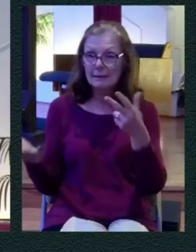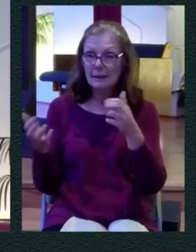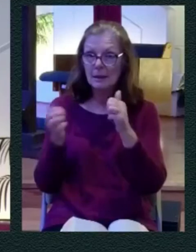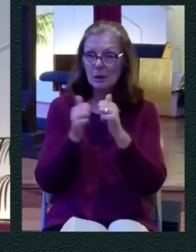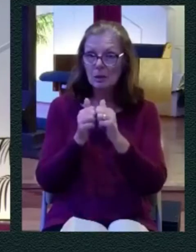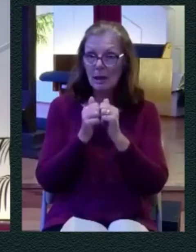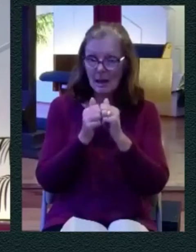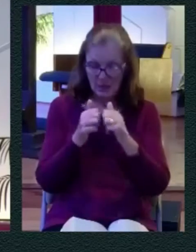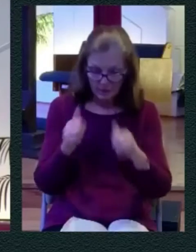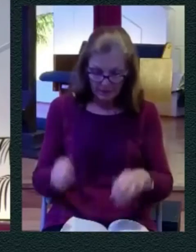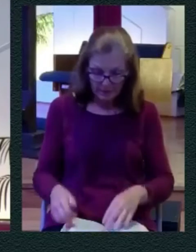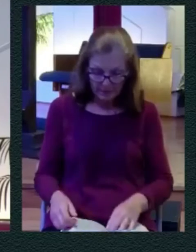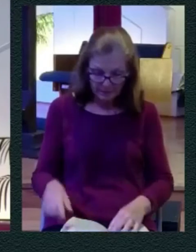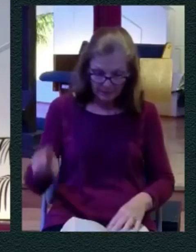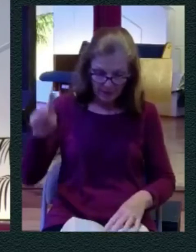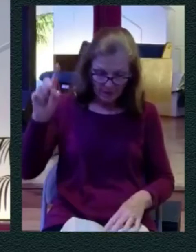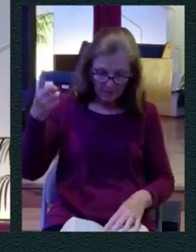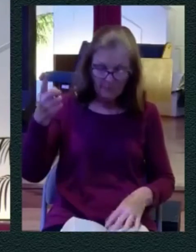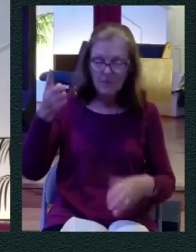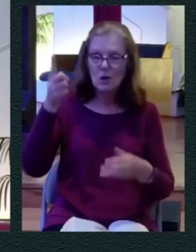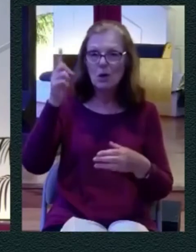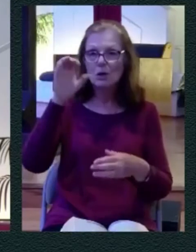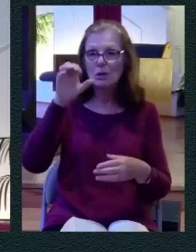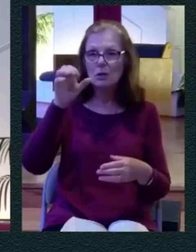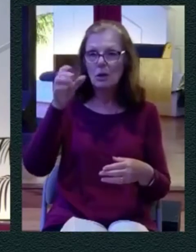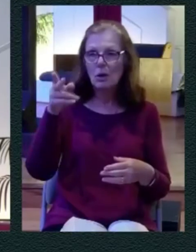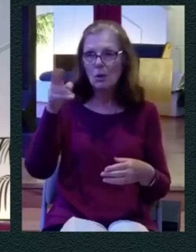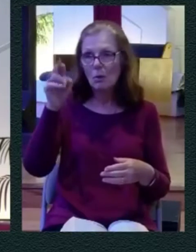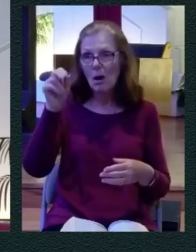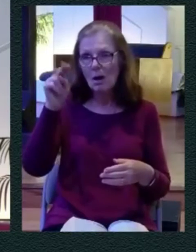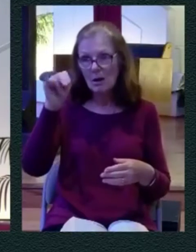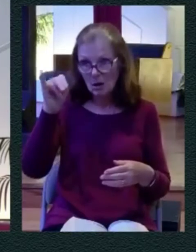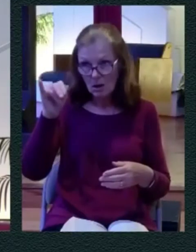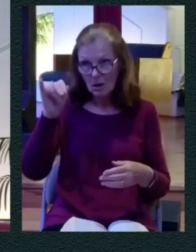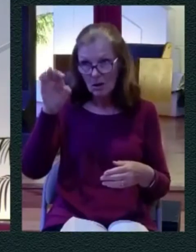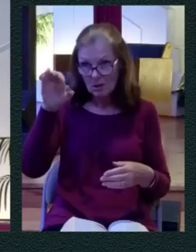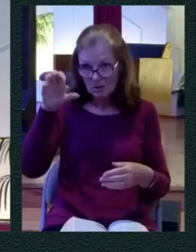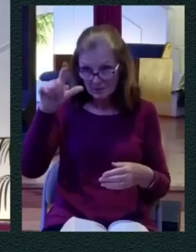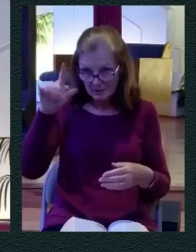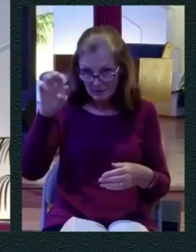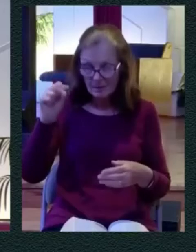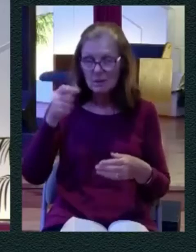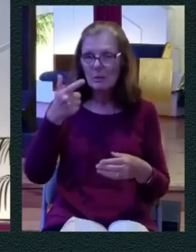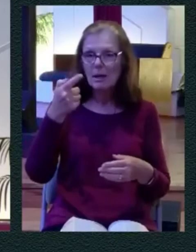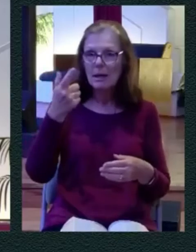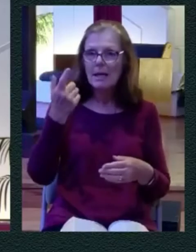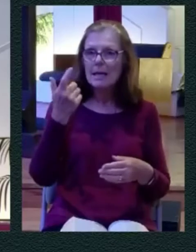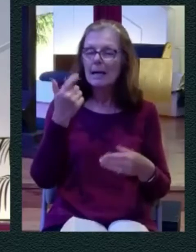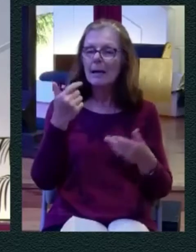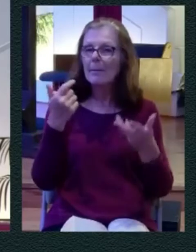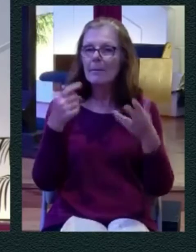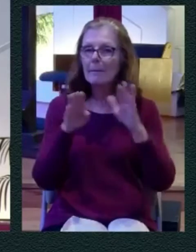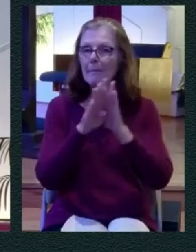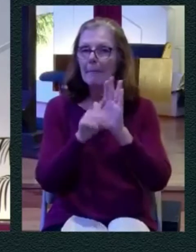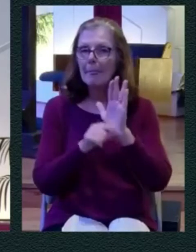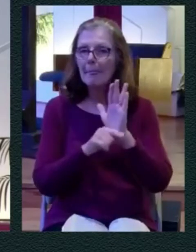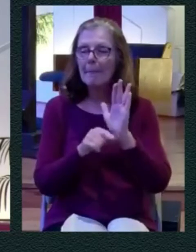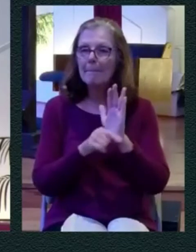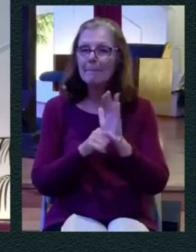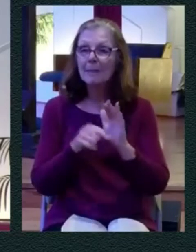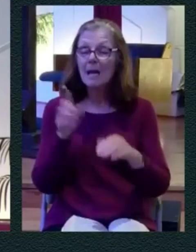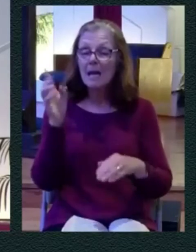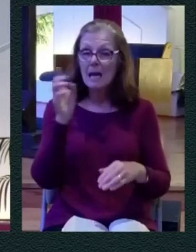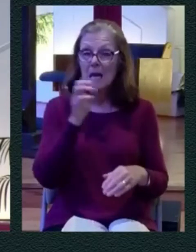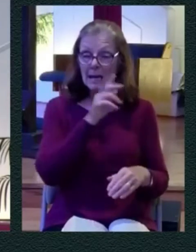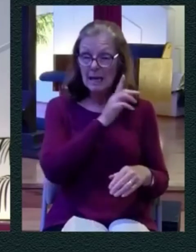1 Chronicles 21, I'll just give you some background. The story here is that David is late in his reign,